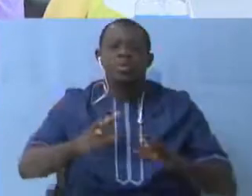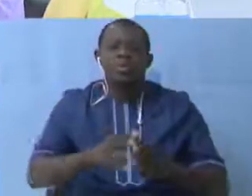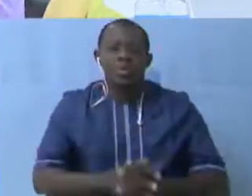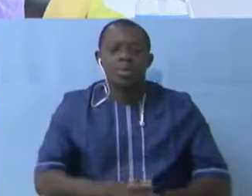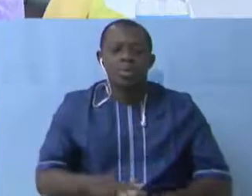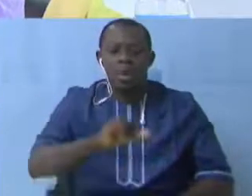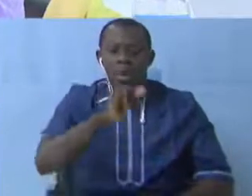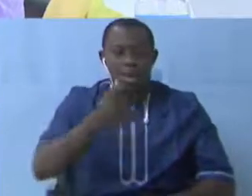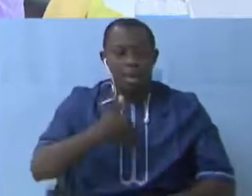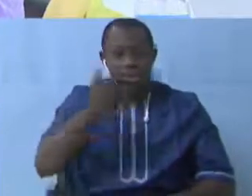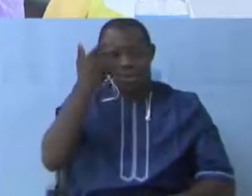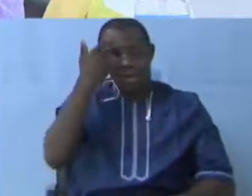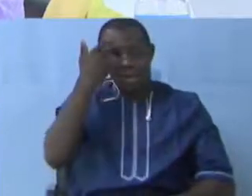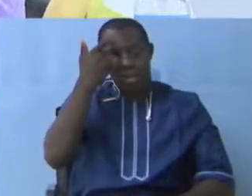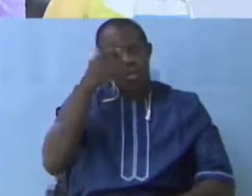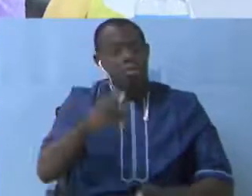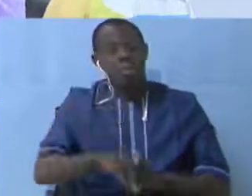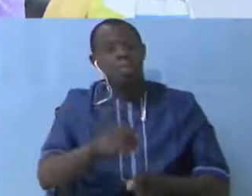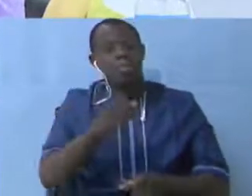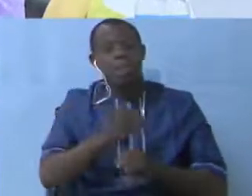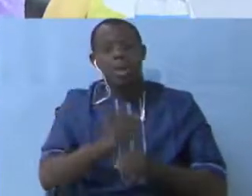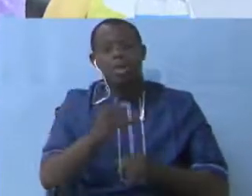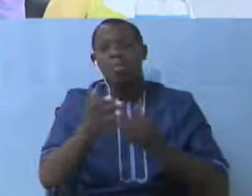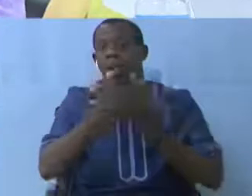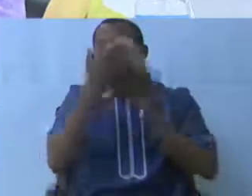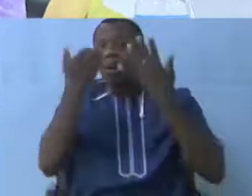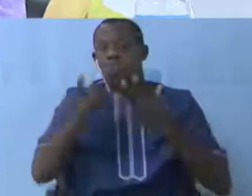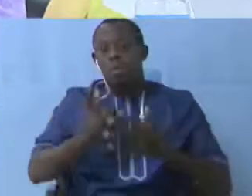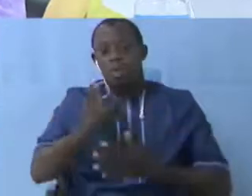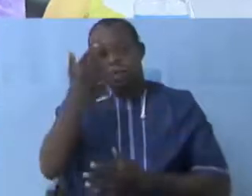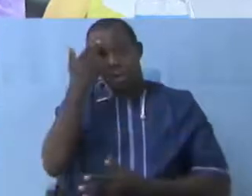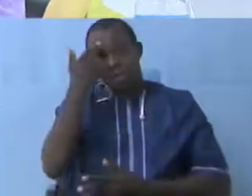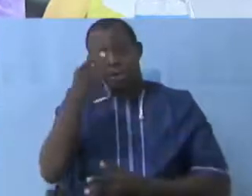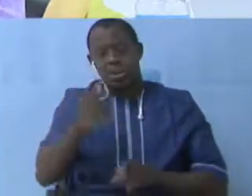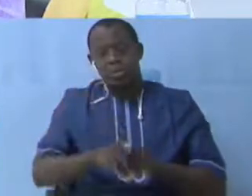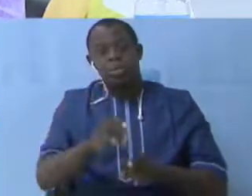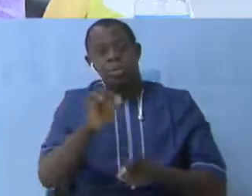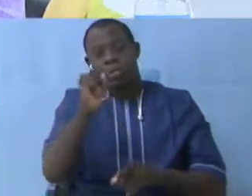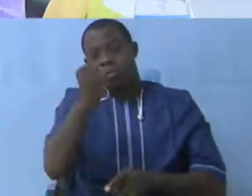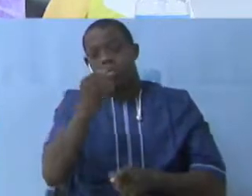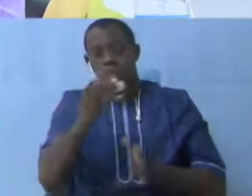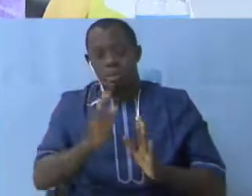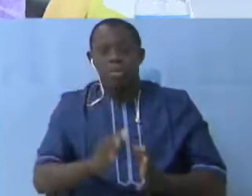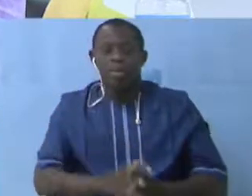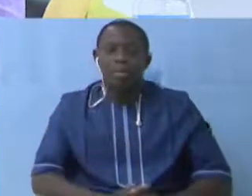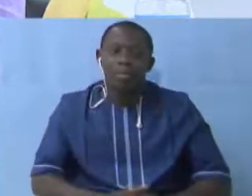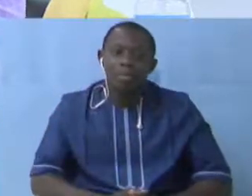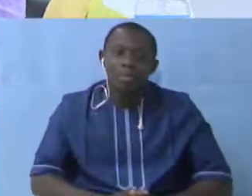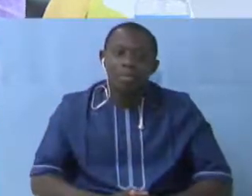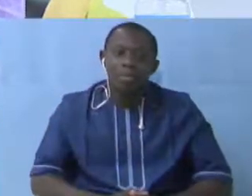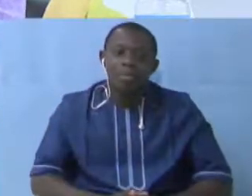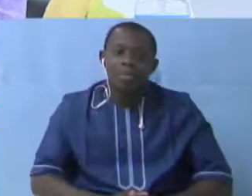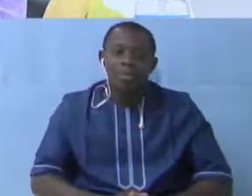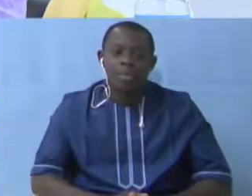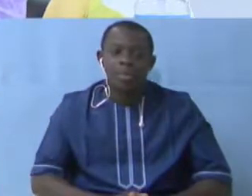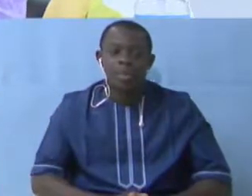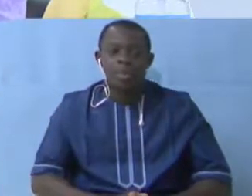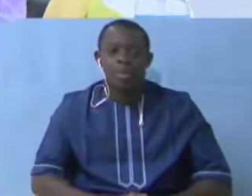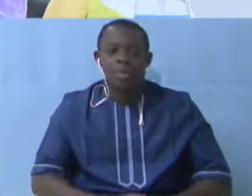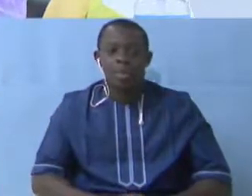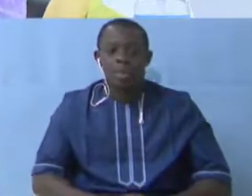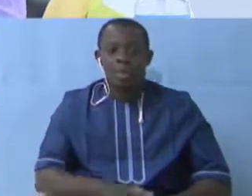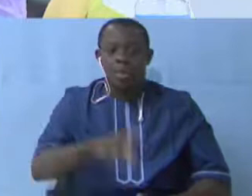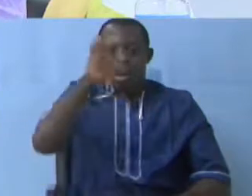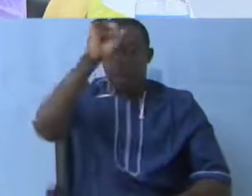I think that was very appealing to many people. Tey nag loolu nekk na lu naxare yenn nit ñi. An outgoing president with all